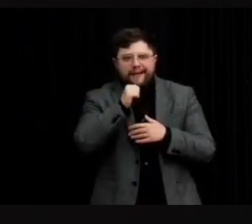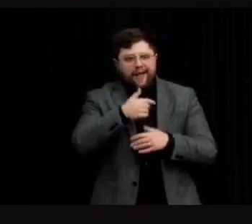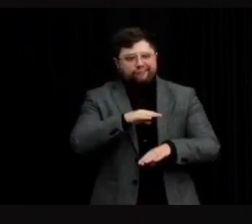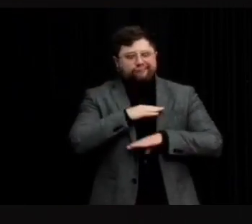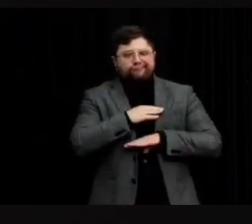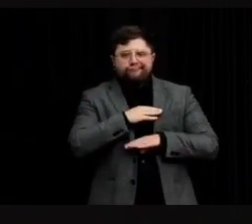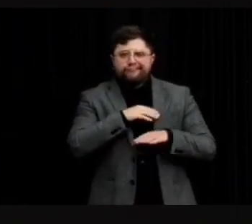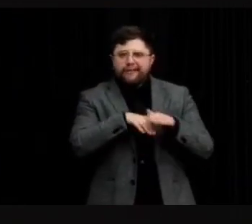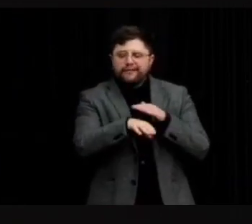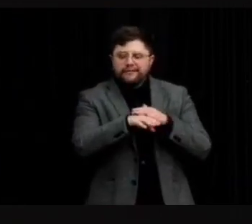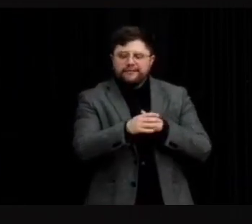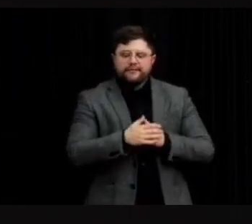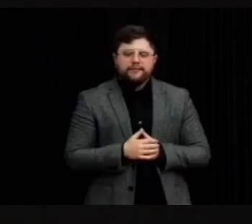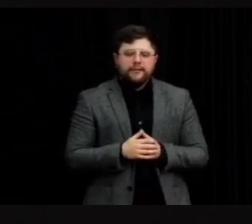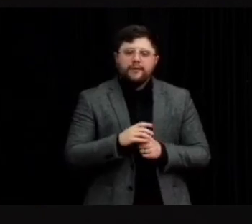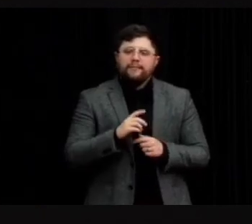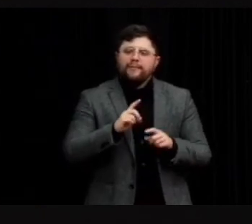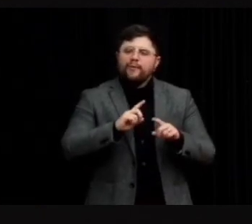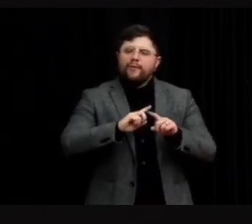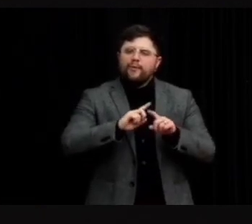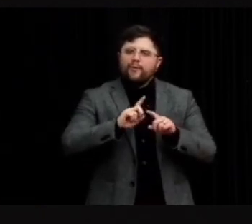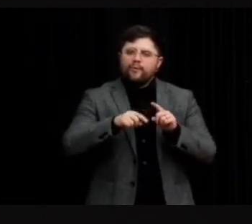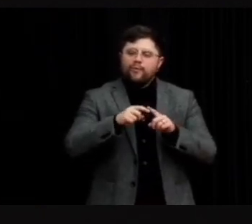But when we think about the broad